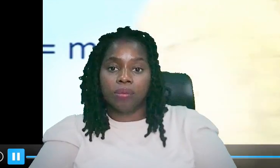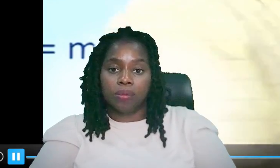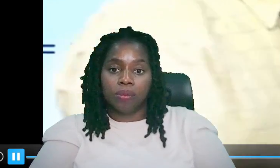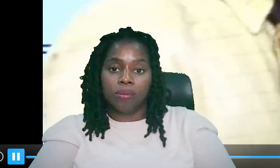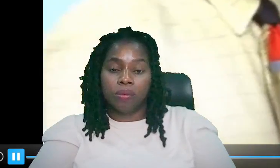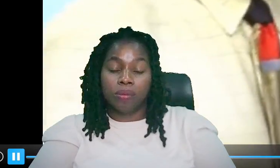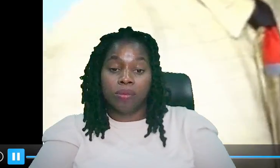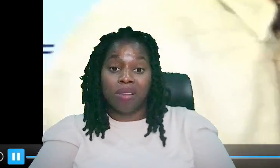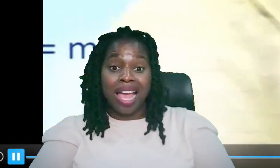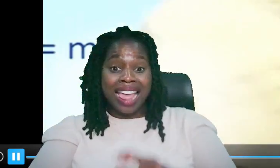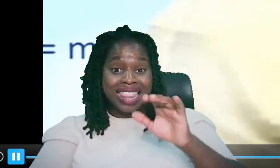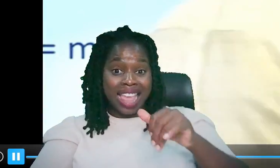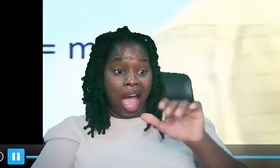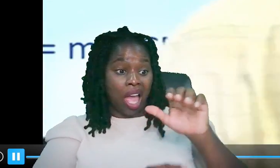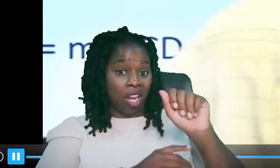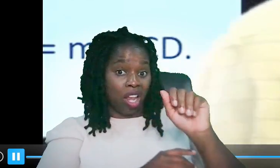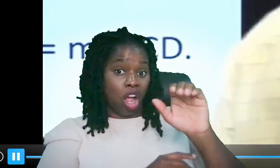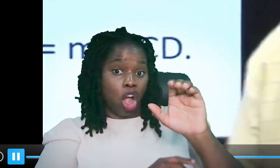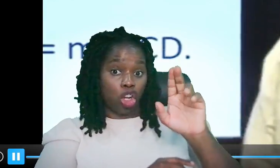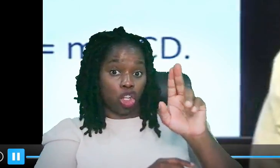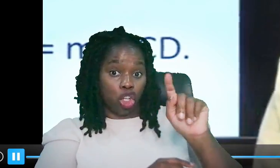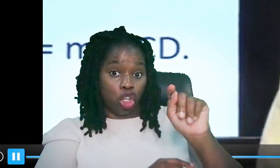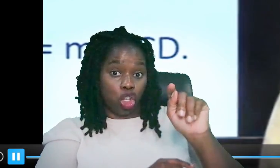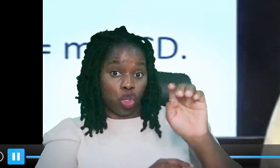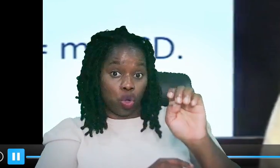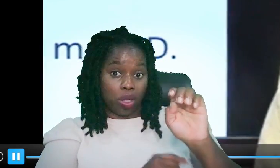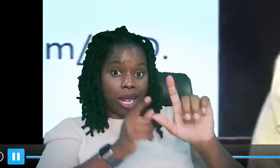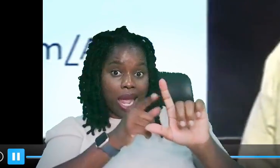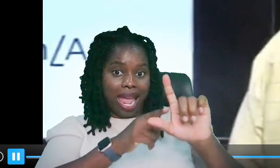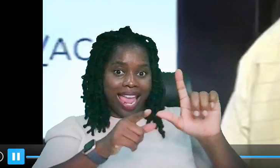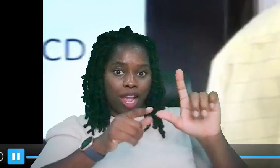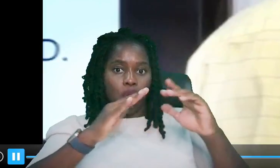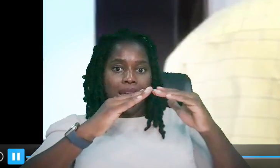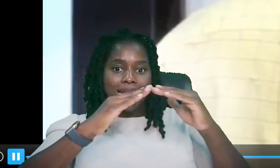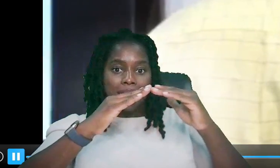is an angle whose measure is less